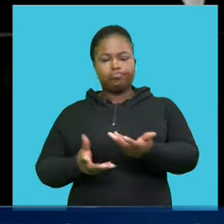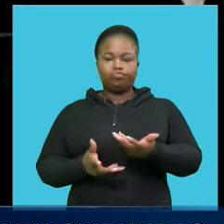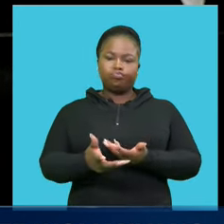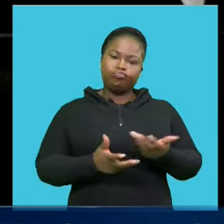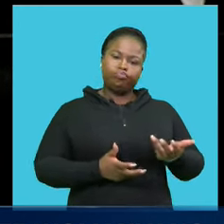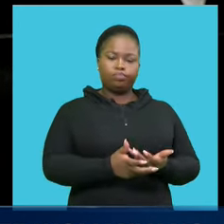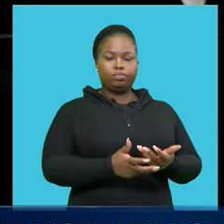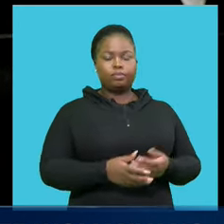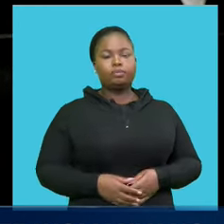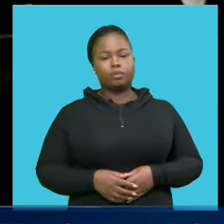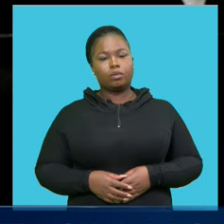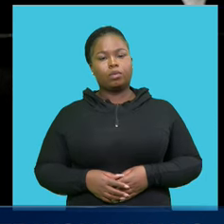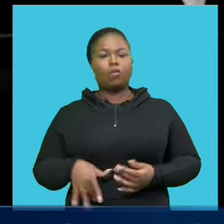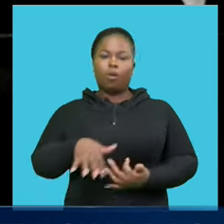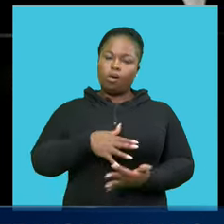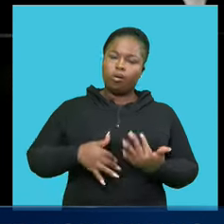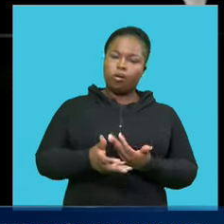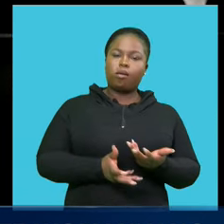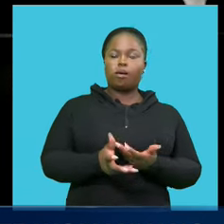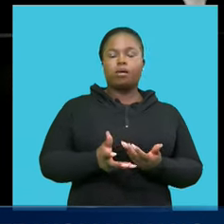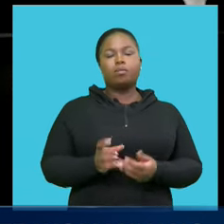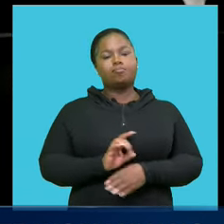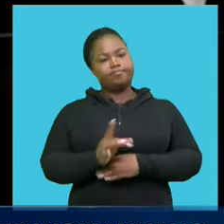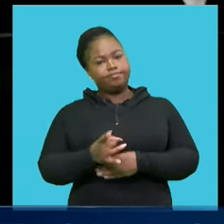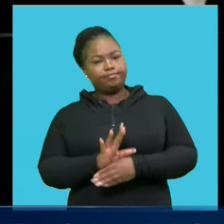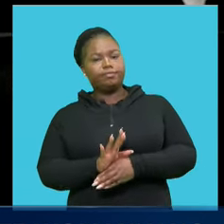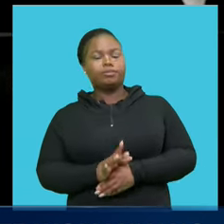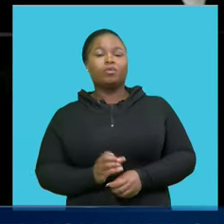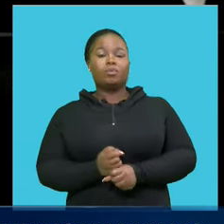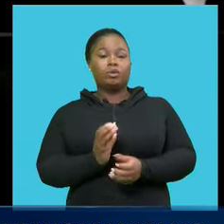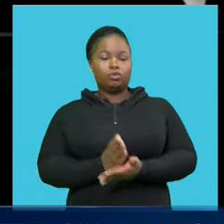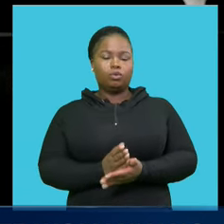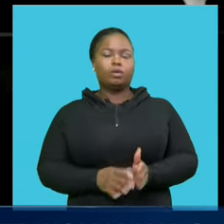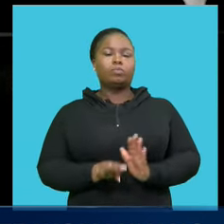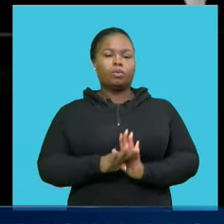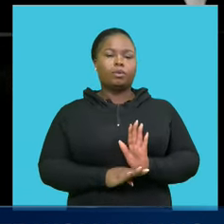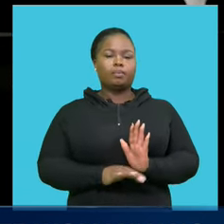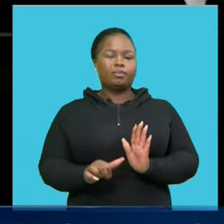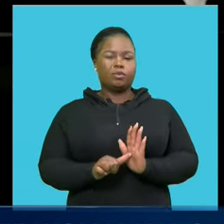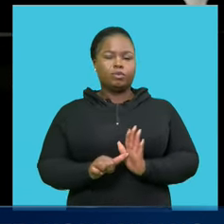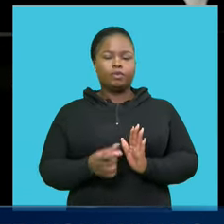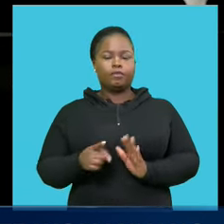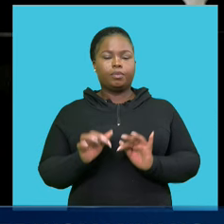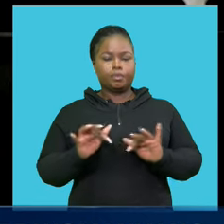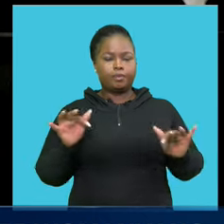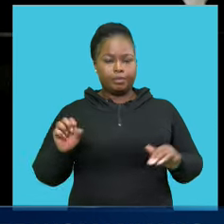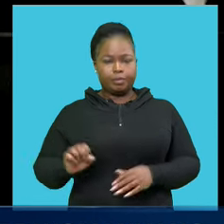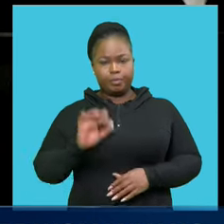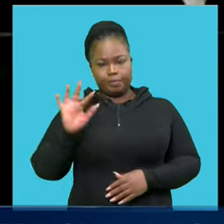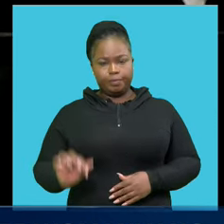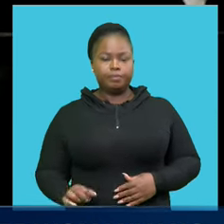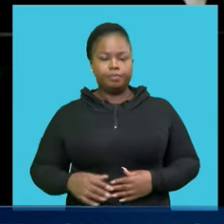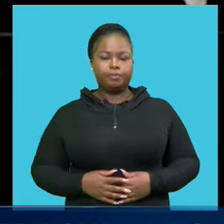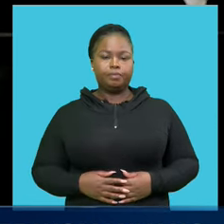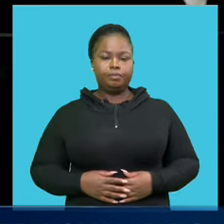with interactions to make this an important program for our people. On